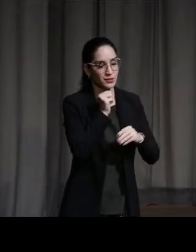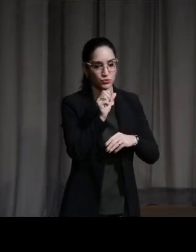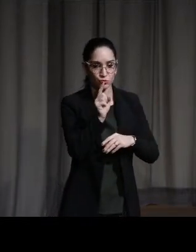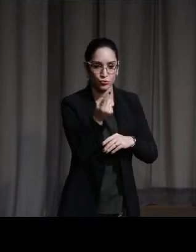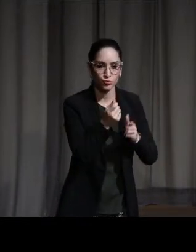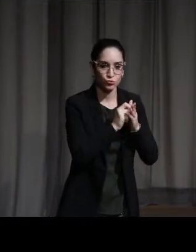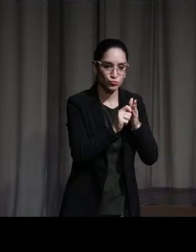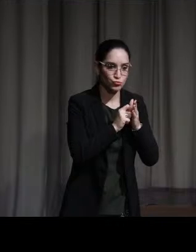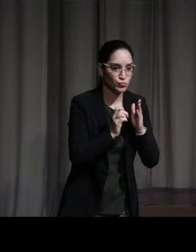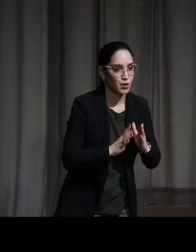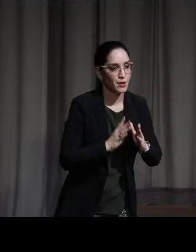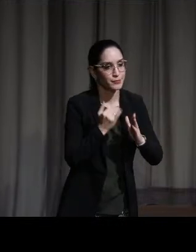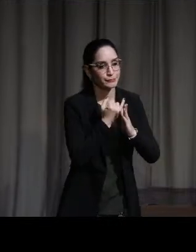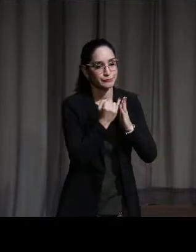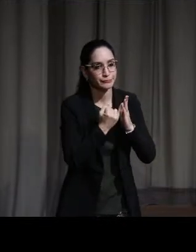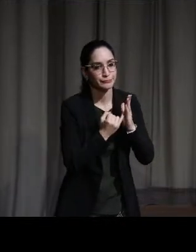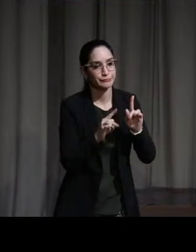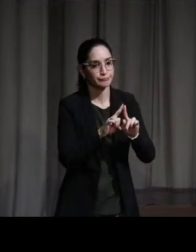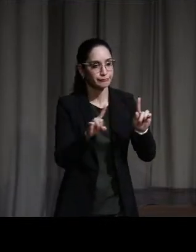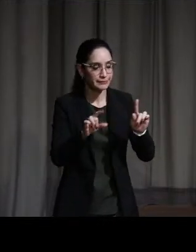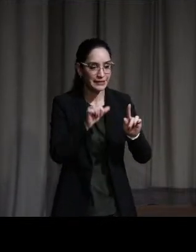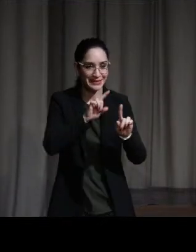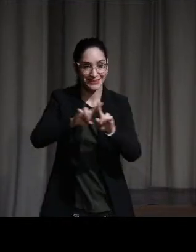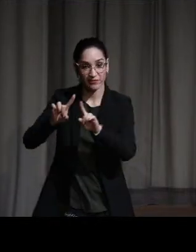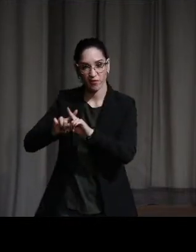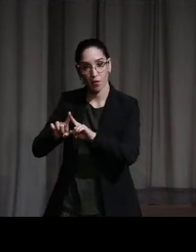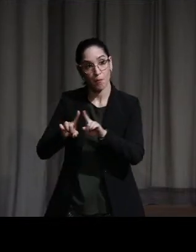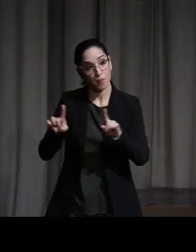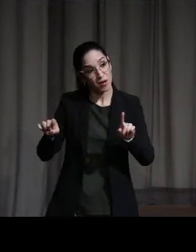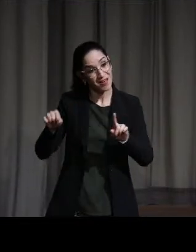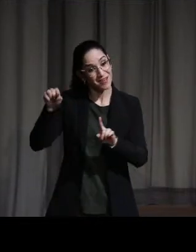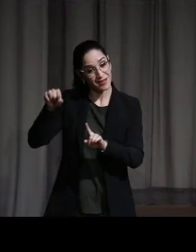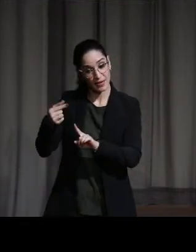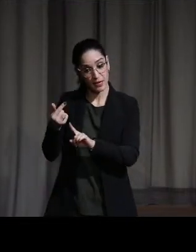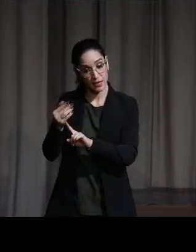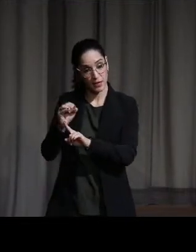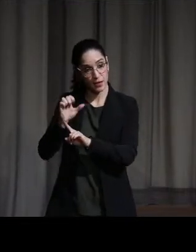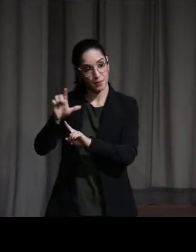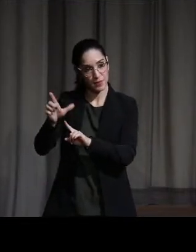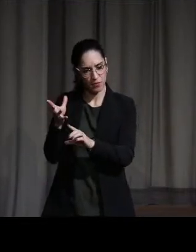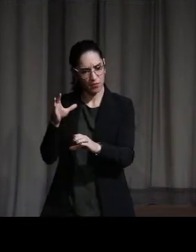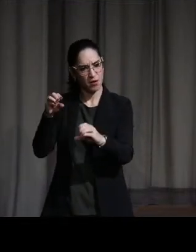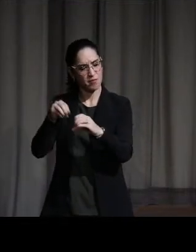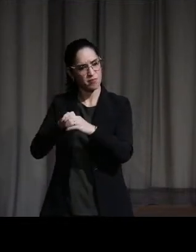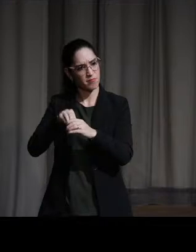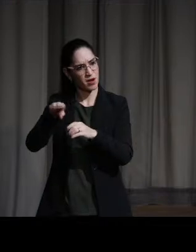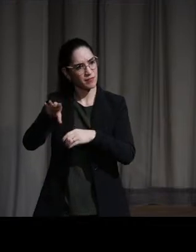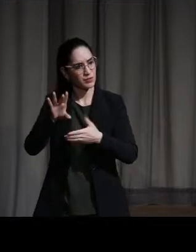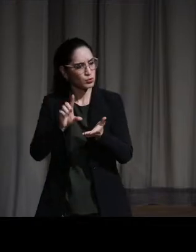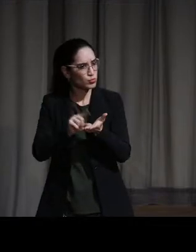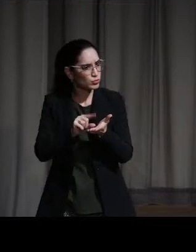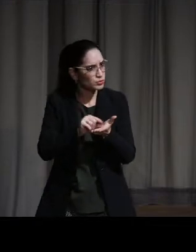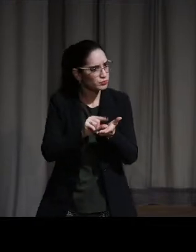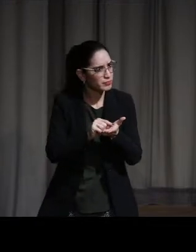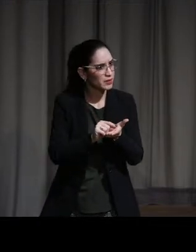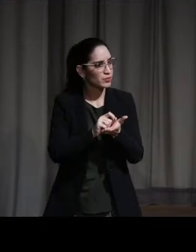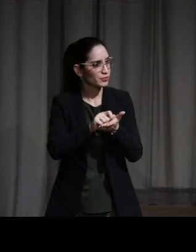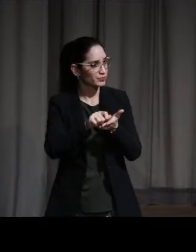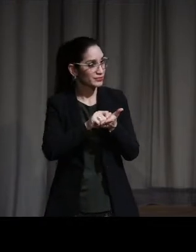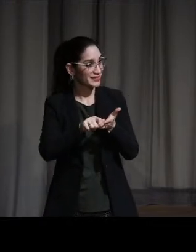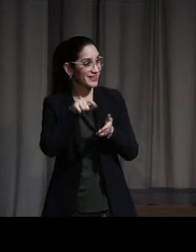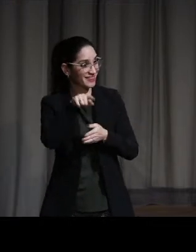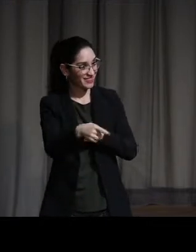And Cabrera Infante having played a really important role in a newspaper supplement called Lunes de Revolución in the early 1960s, which is then shut down